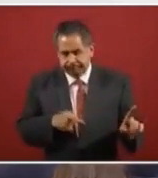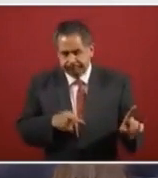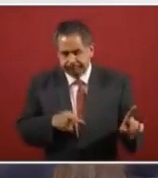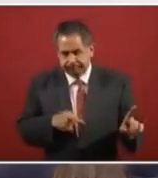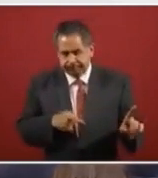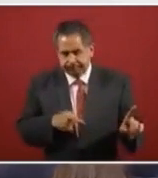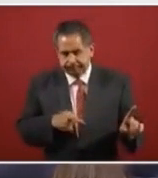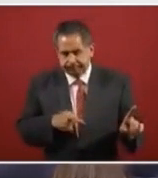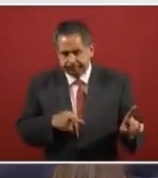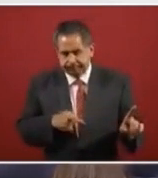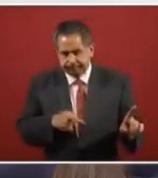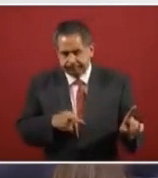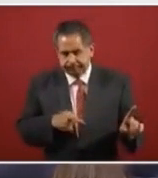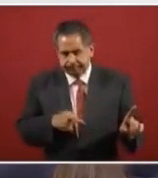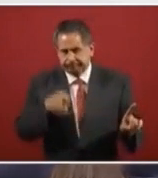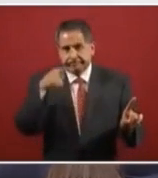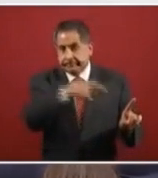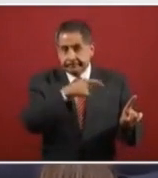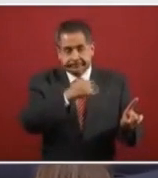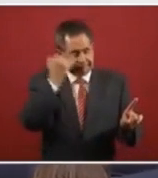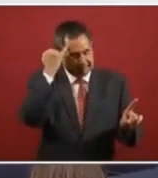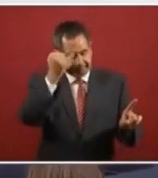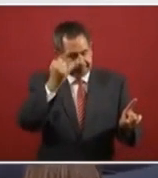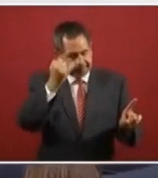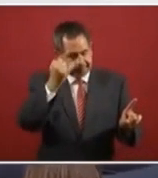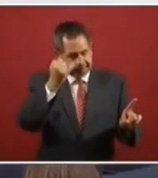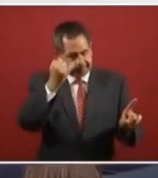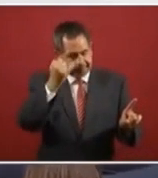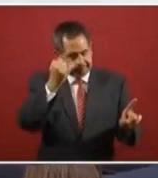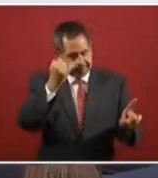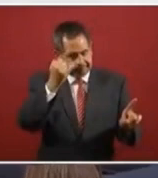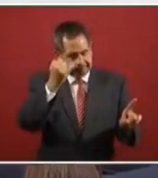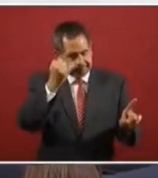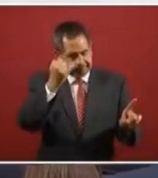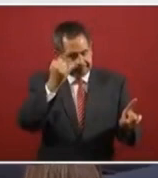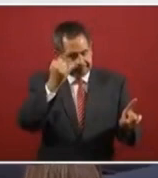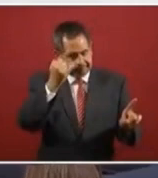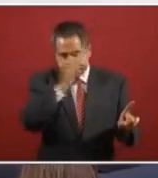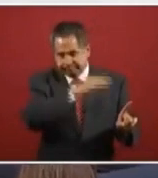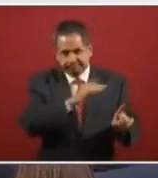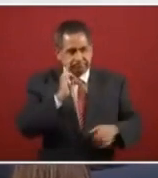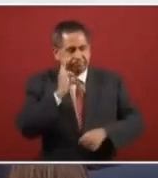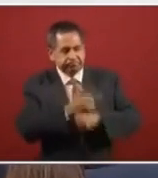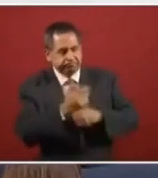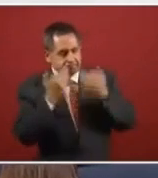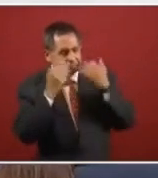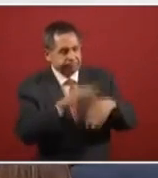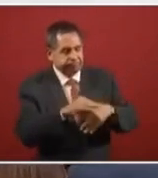this supposition that was revealed